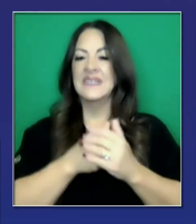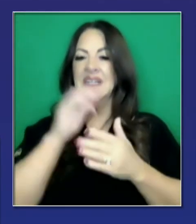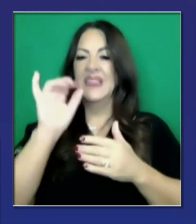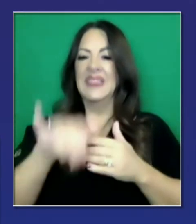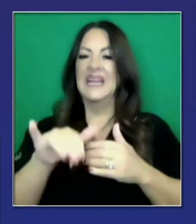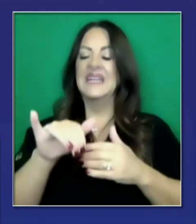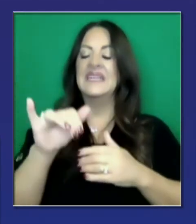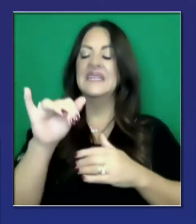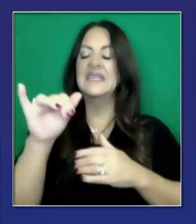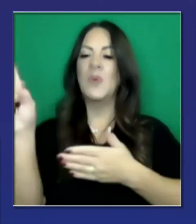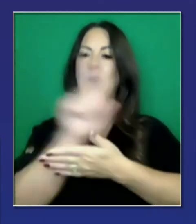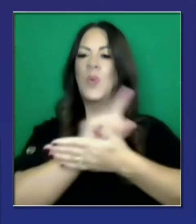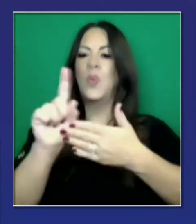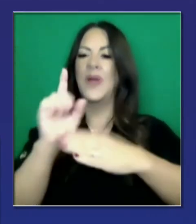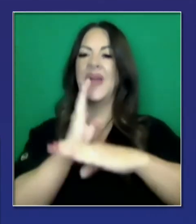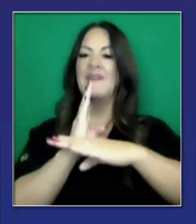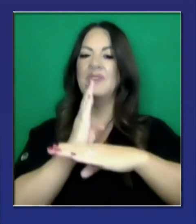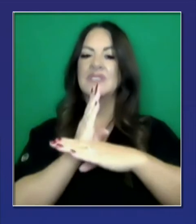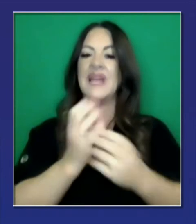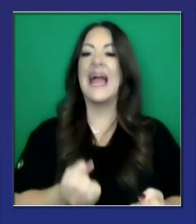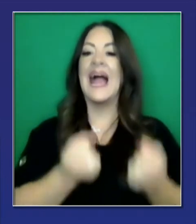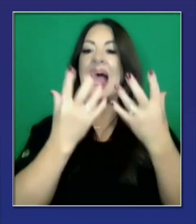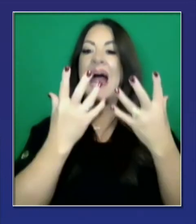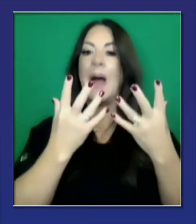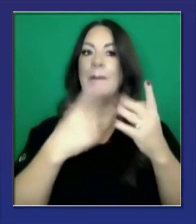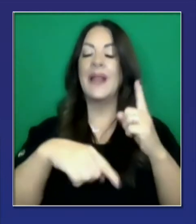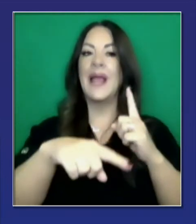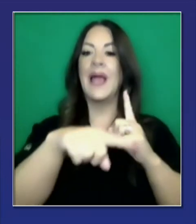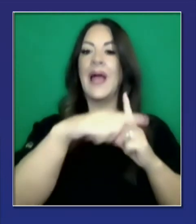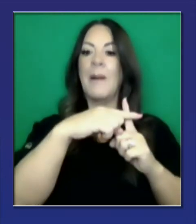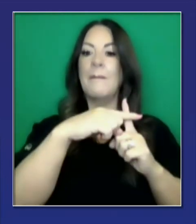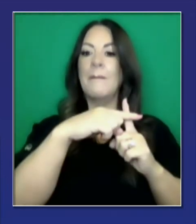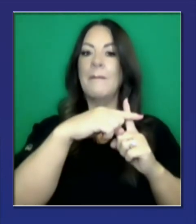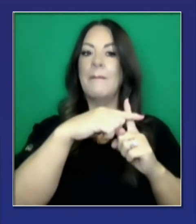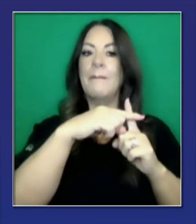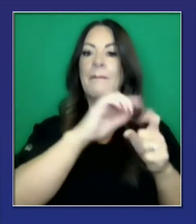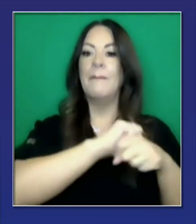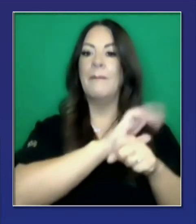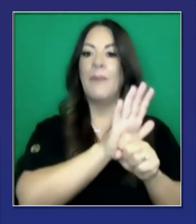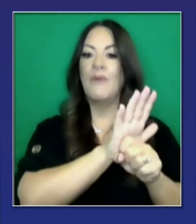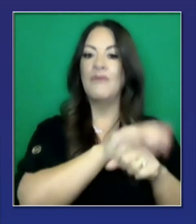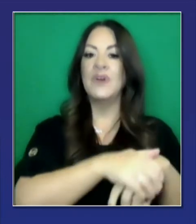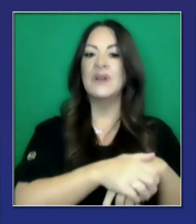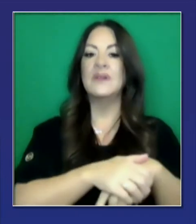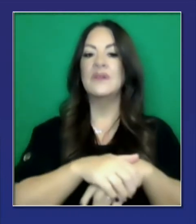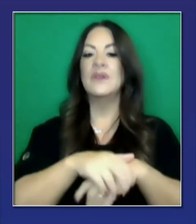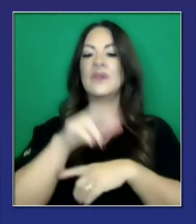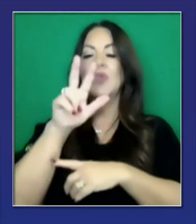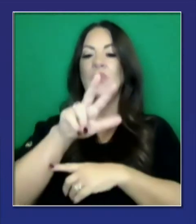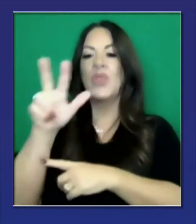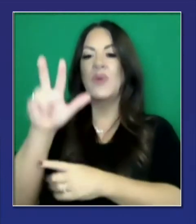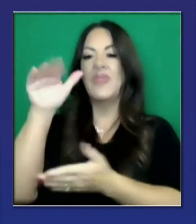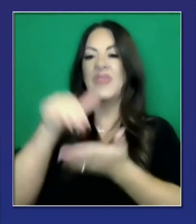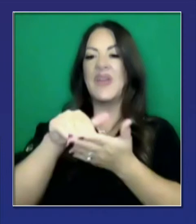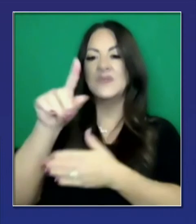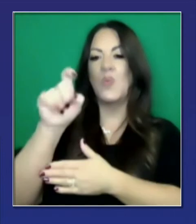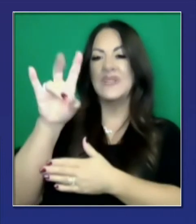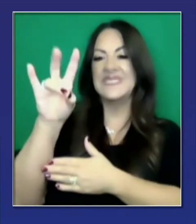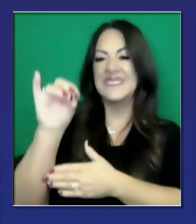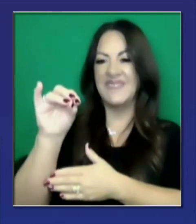terms of new case numbers, new transmissions of COVID-19, 33,170 reported over the